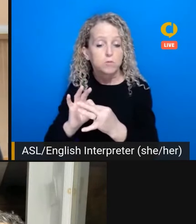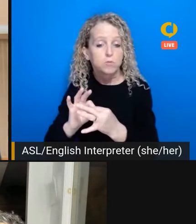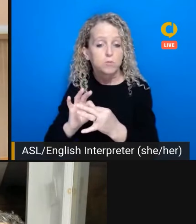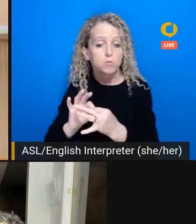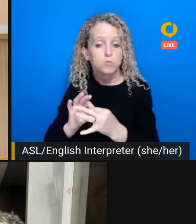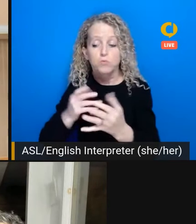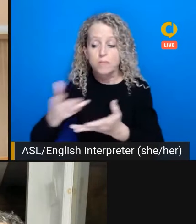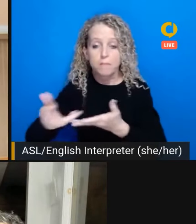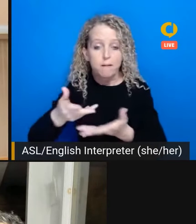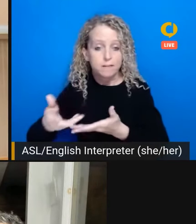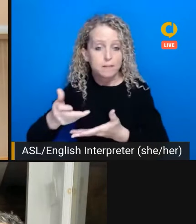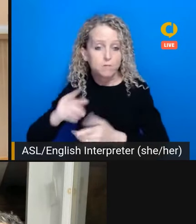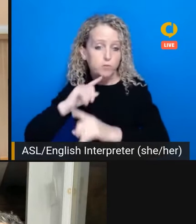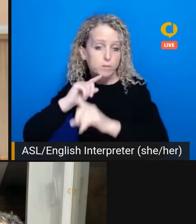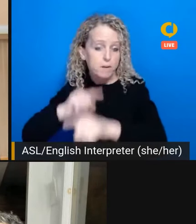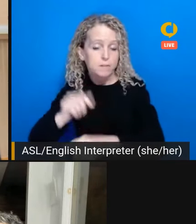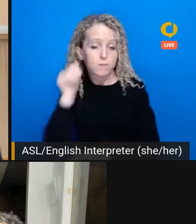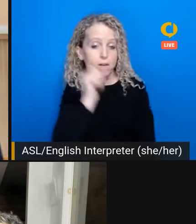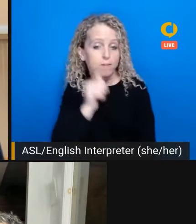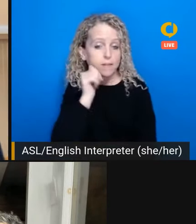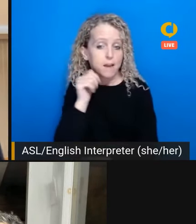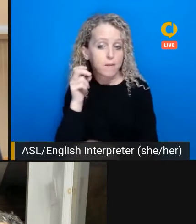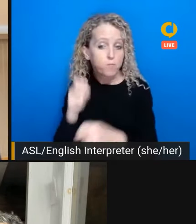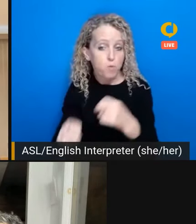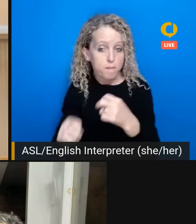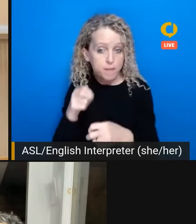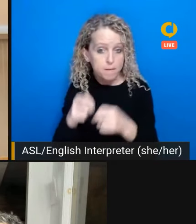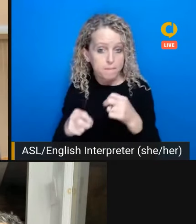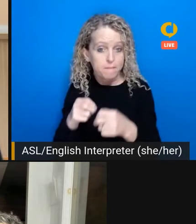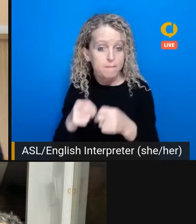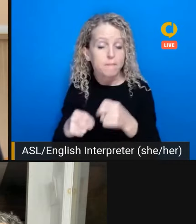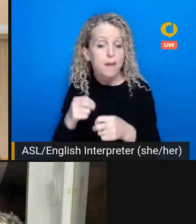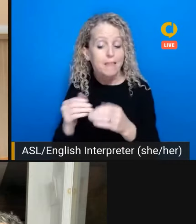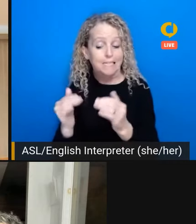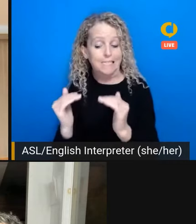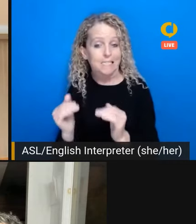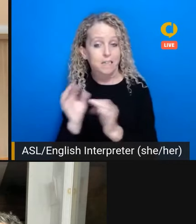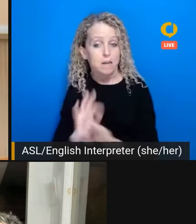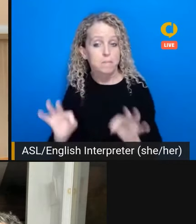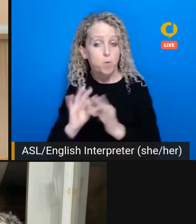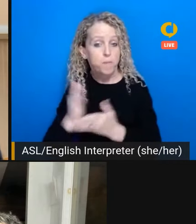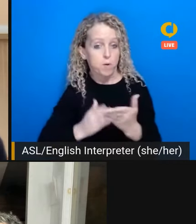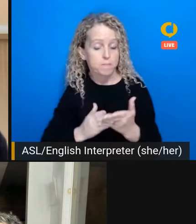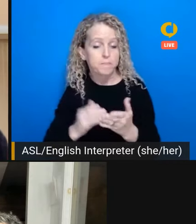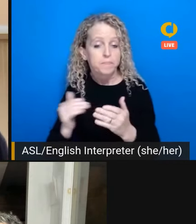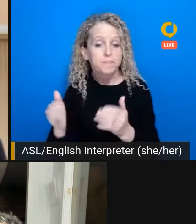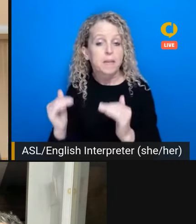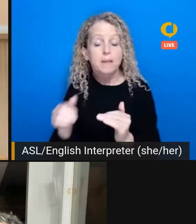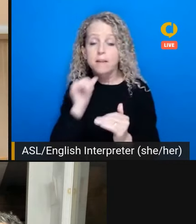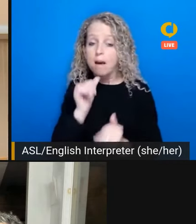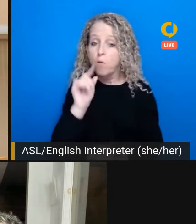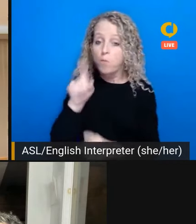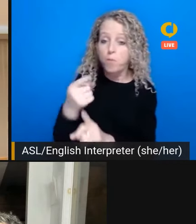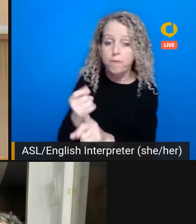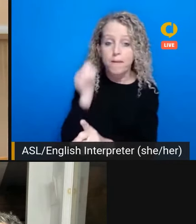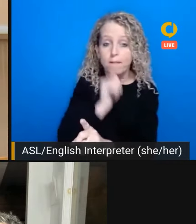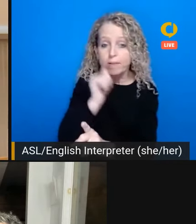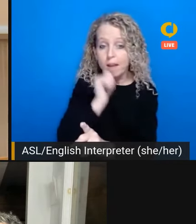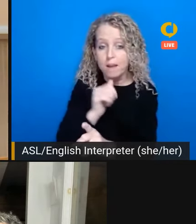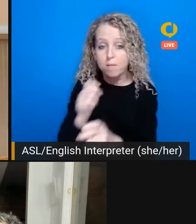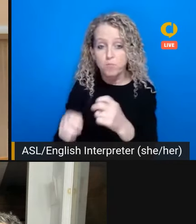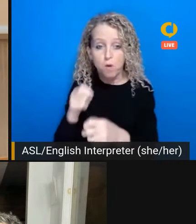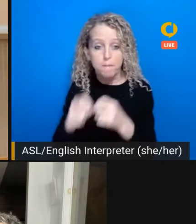problems. And here where I come, for me, the most important parts, not only everyday problems, but navigating